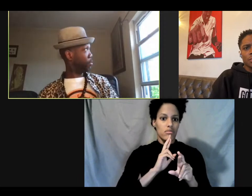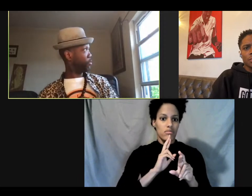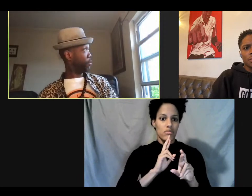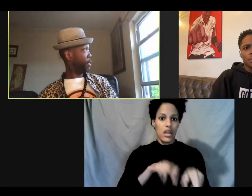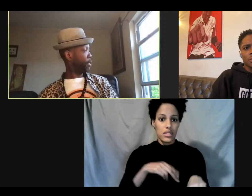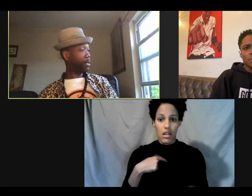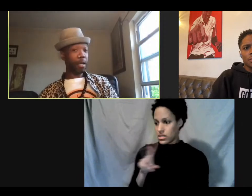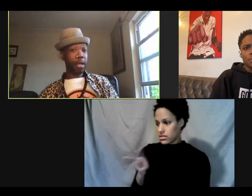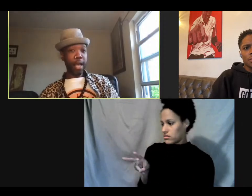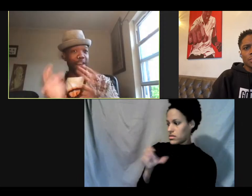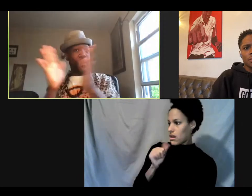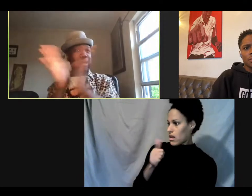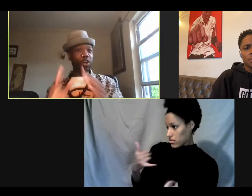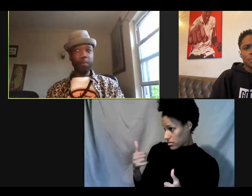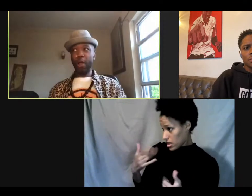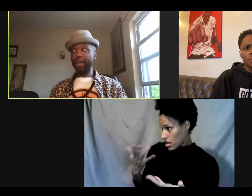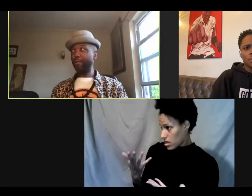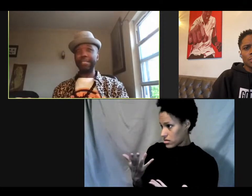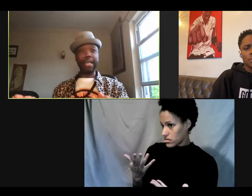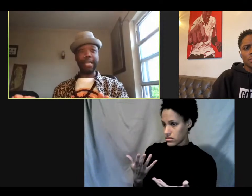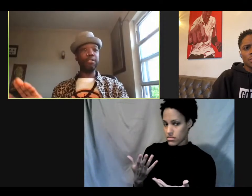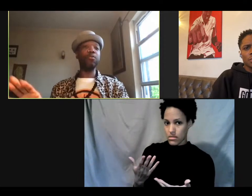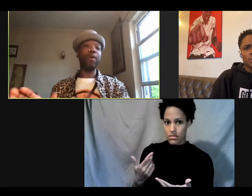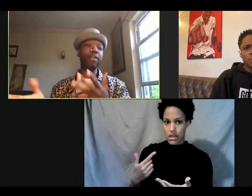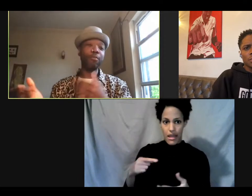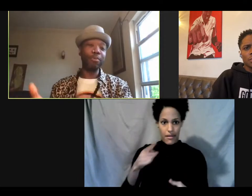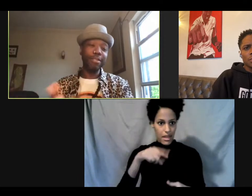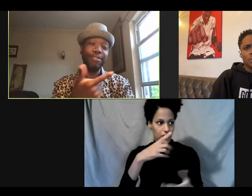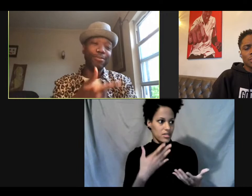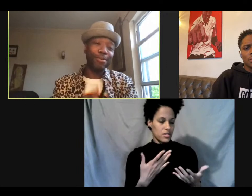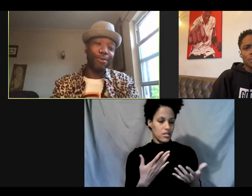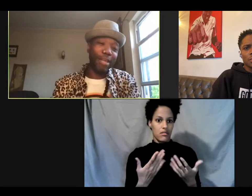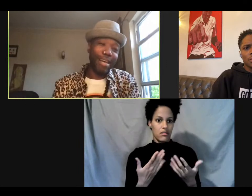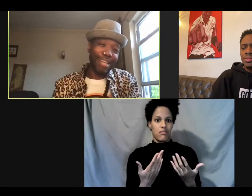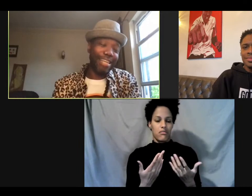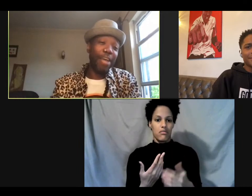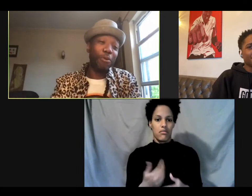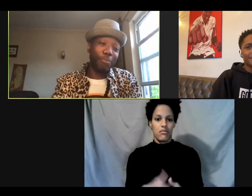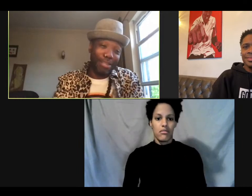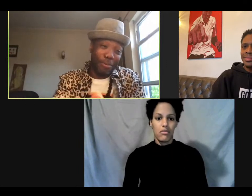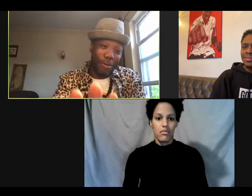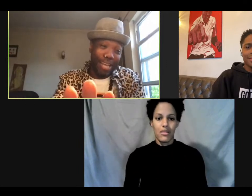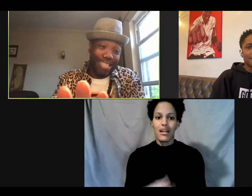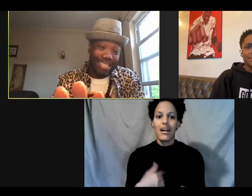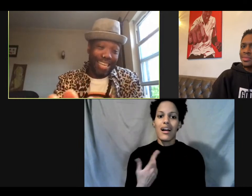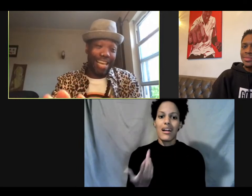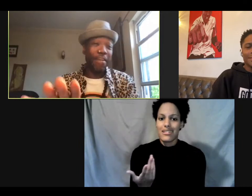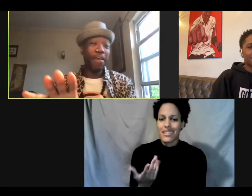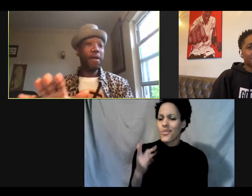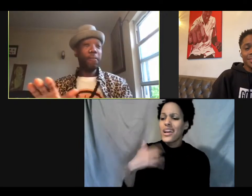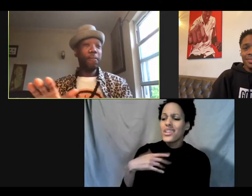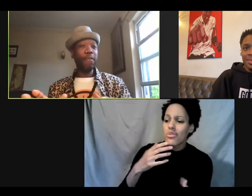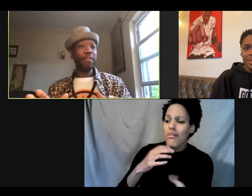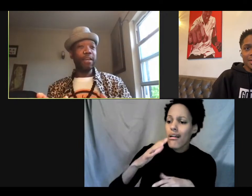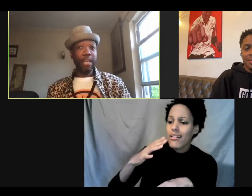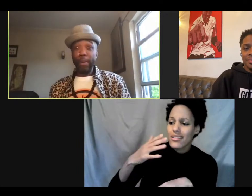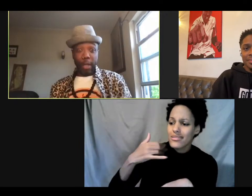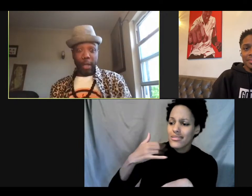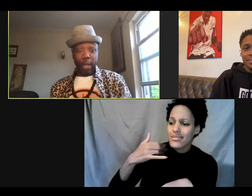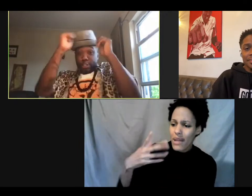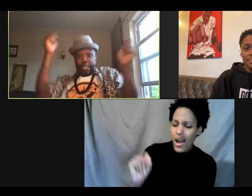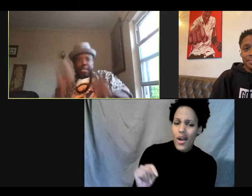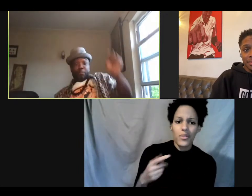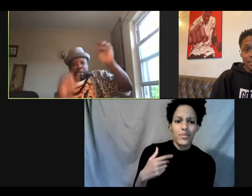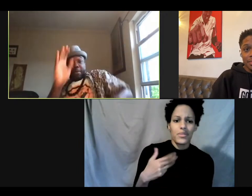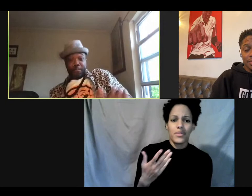for me? And everybody started applauding. I was just like, dude, why y'all putting these dudes on blast like that? I didn't want to put them on blast like that. But they were like, oh shit.